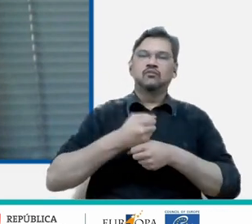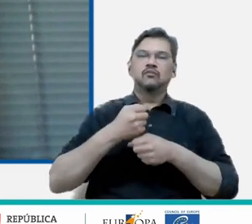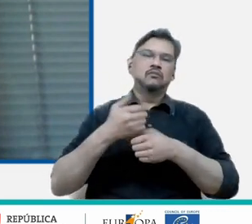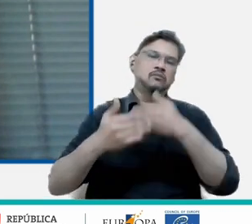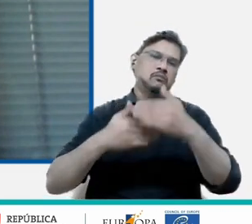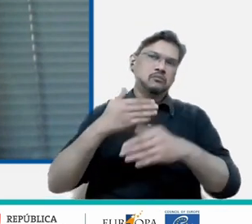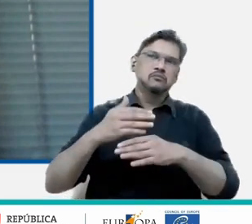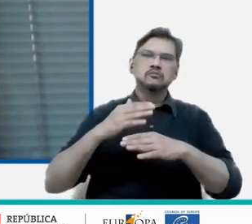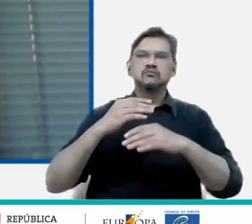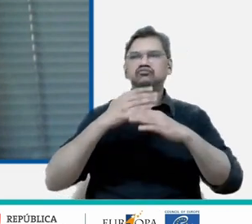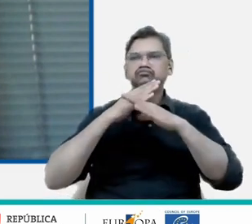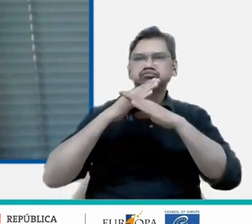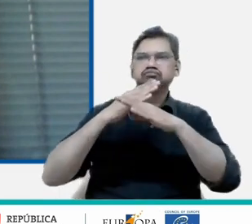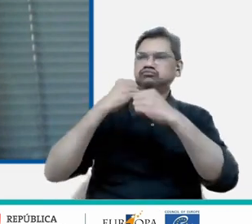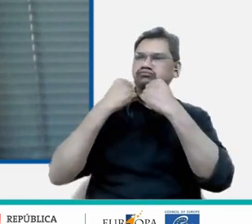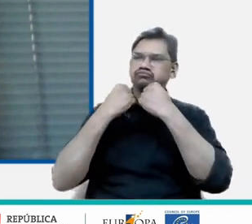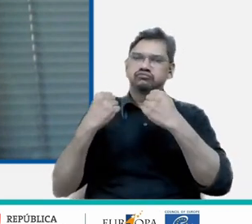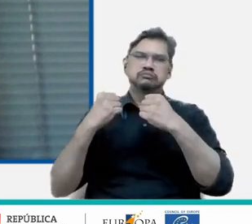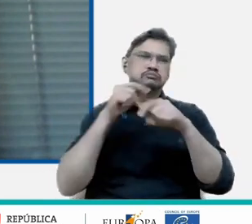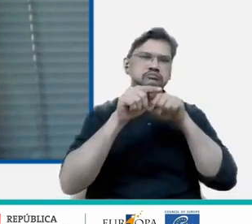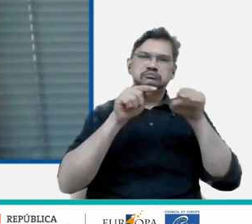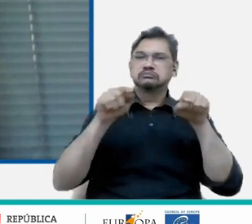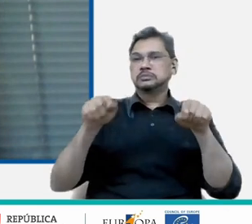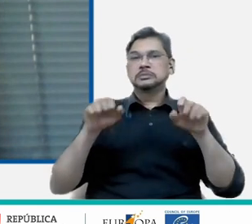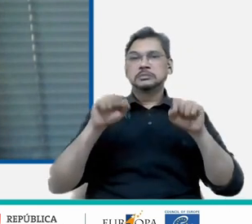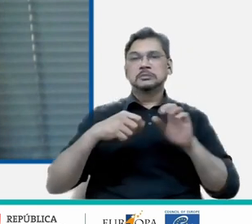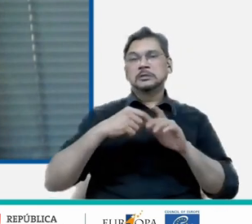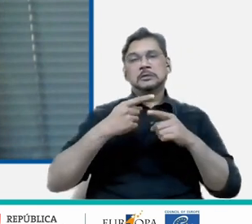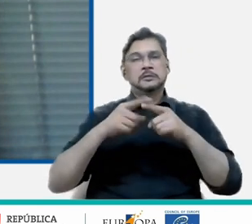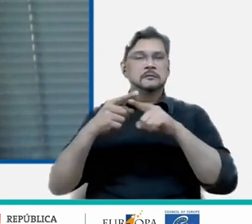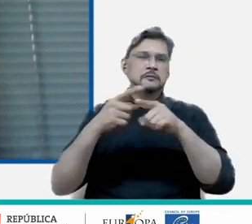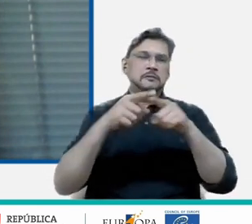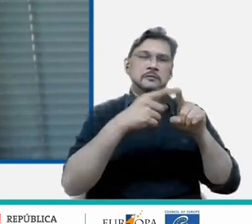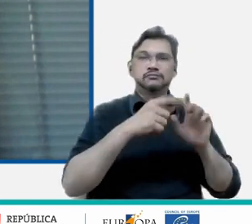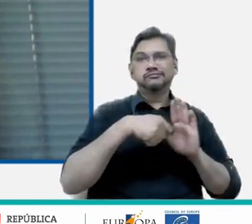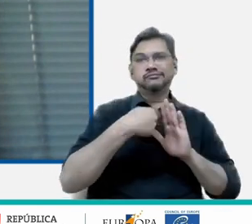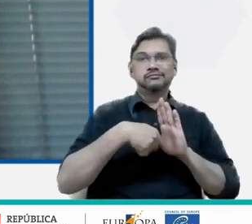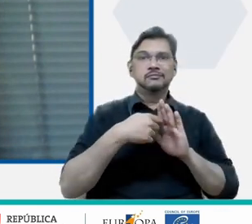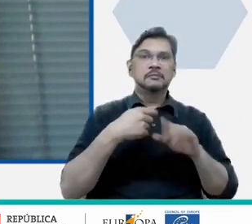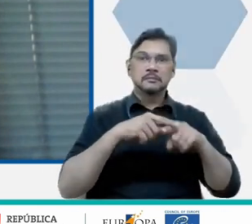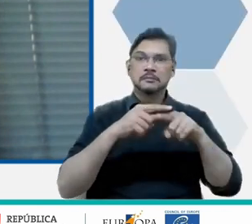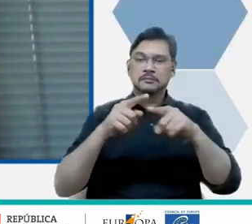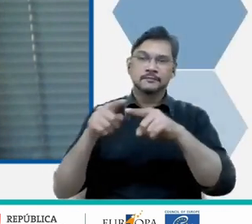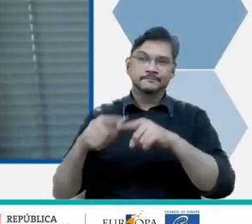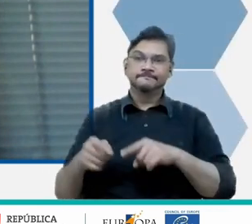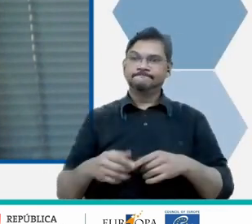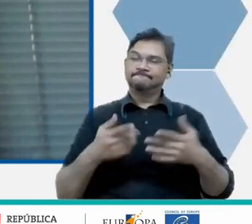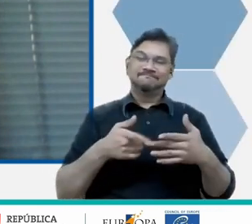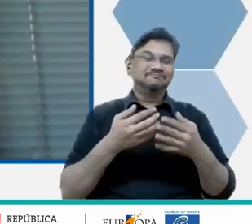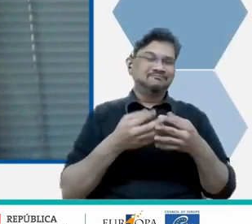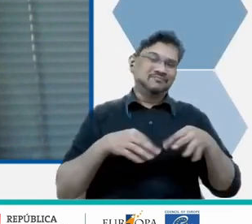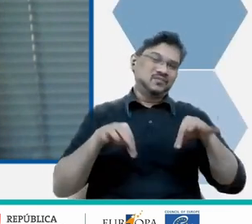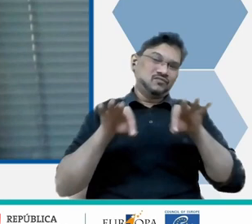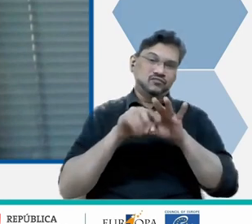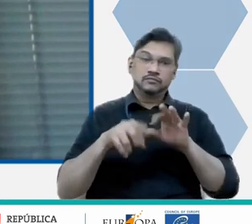So yeah, it is something that is very, very important. And I think this instruments, this commitment